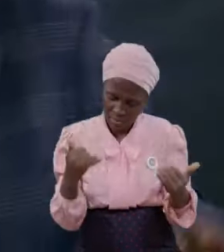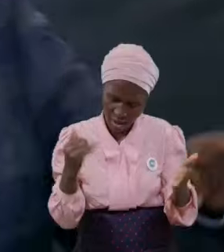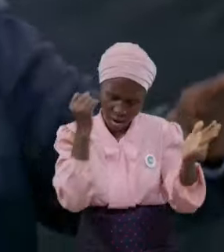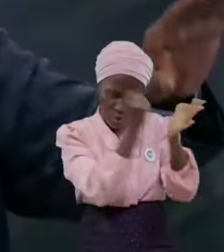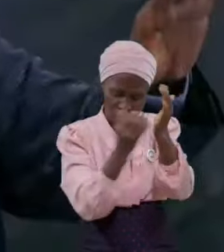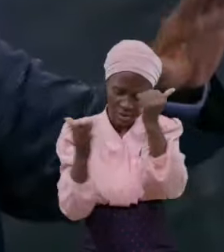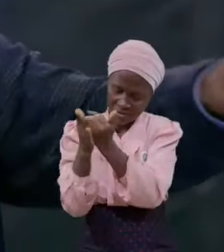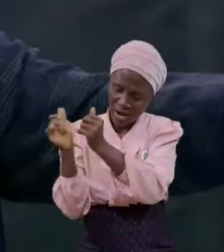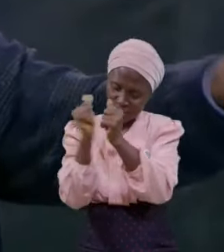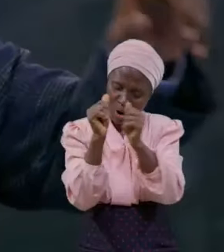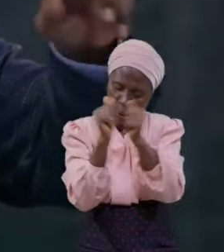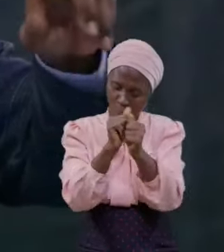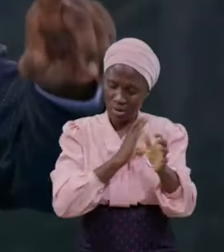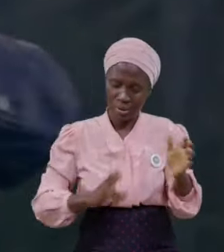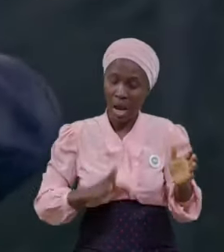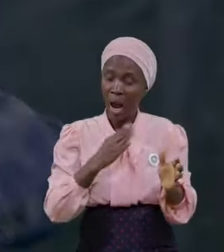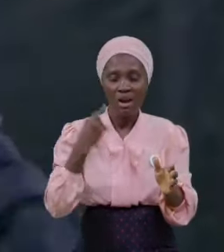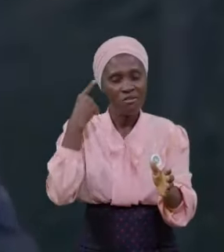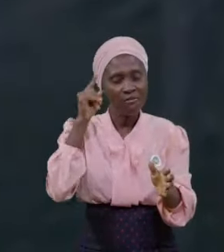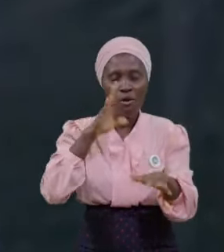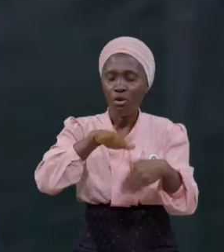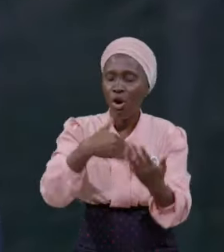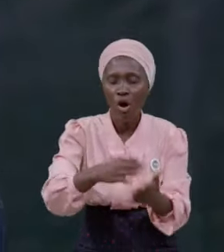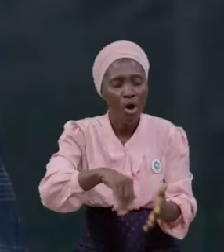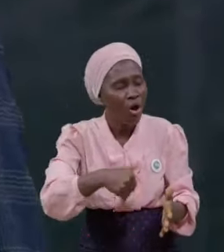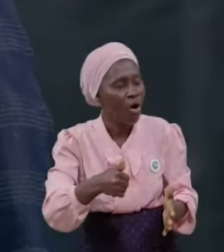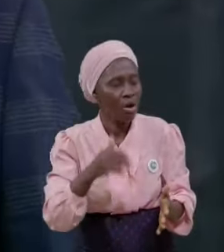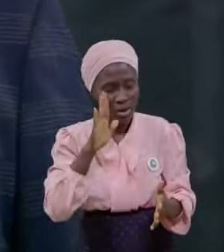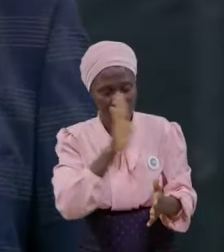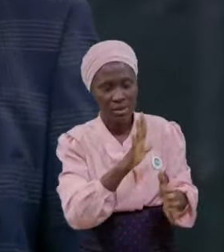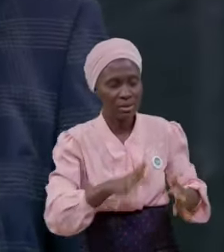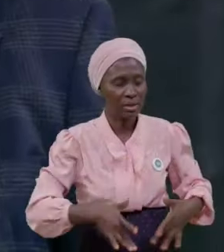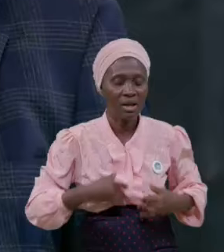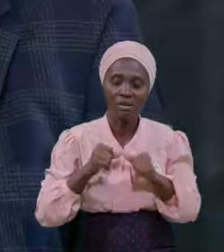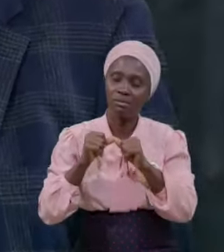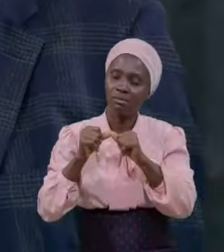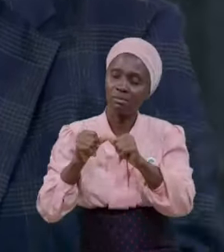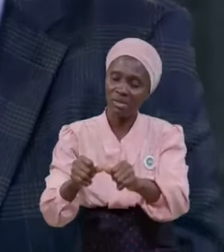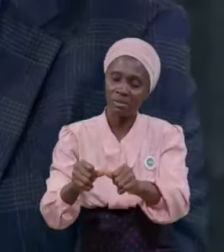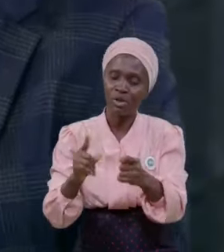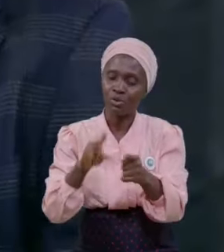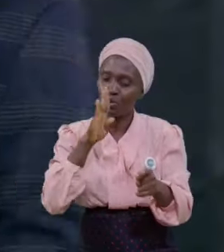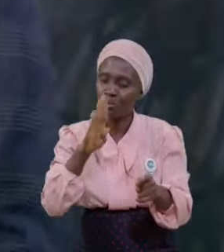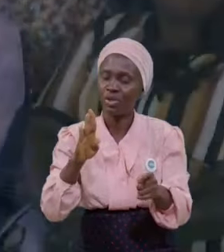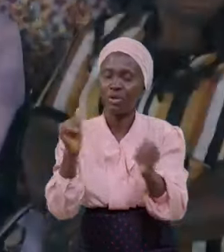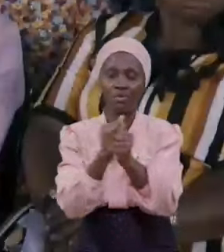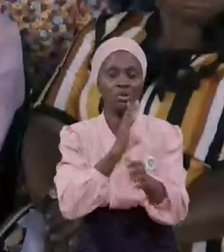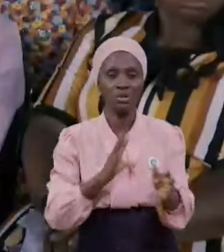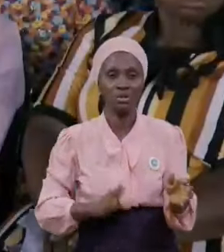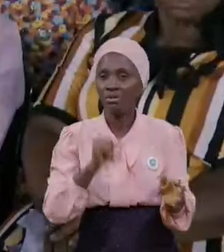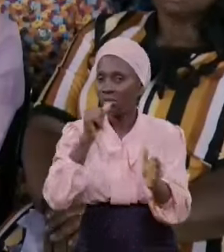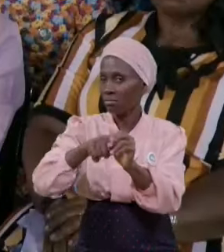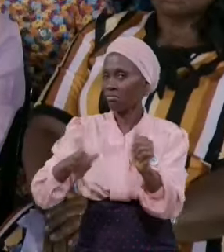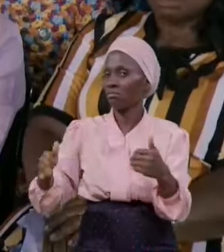life, he remained identified with Christ. He didn't go back. You will not go back.